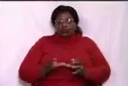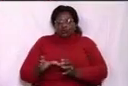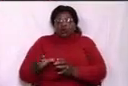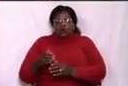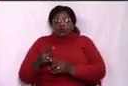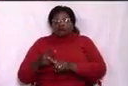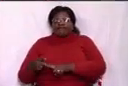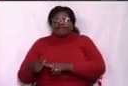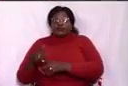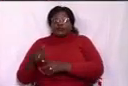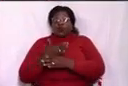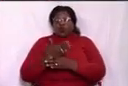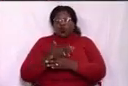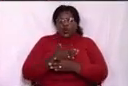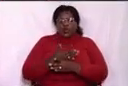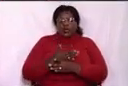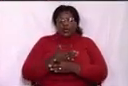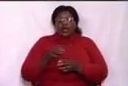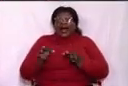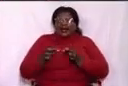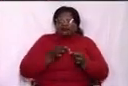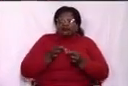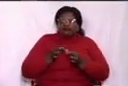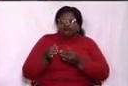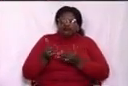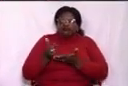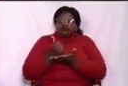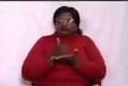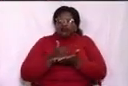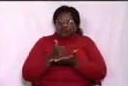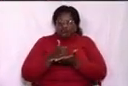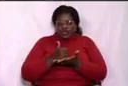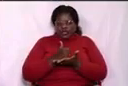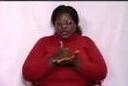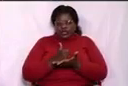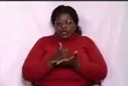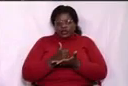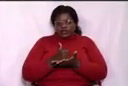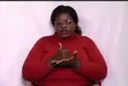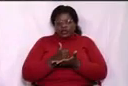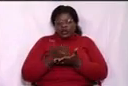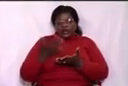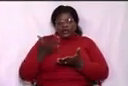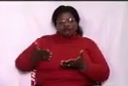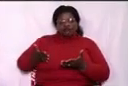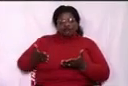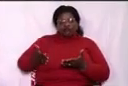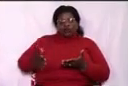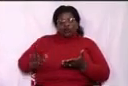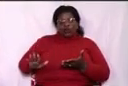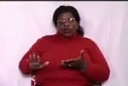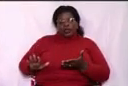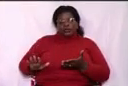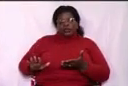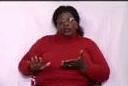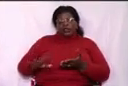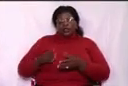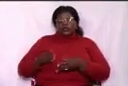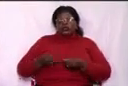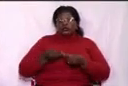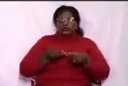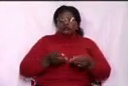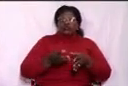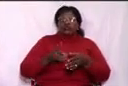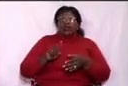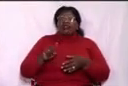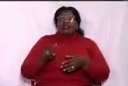I explain to them that I don't want to under-deliver or not deliver on time,